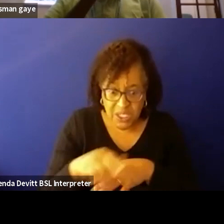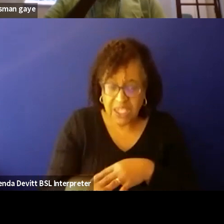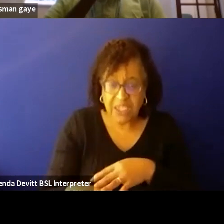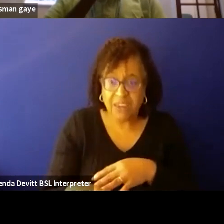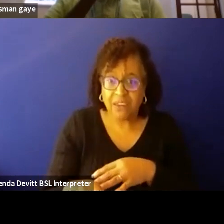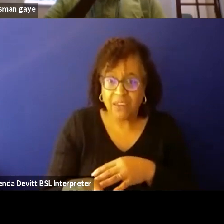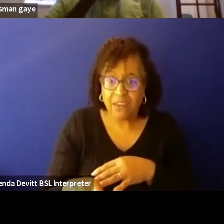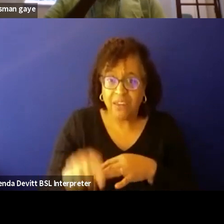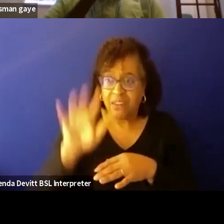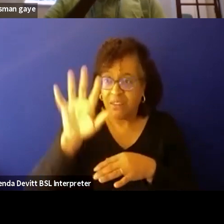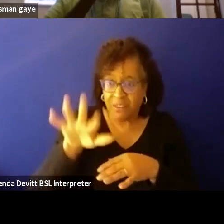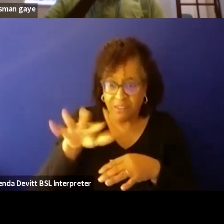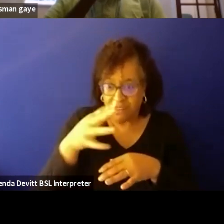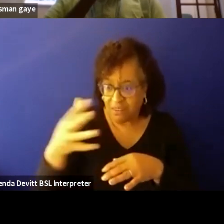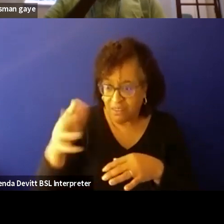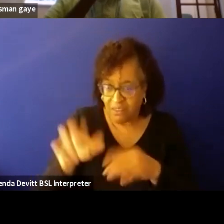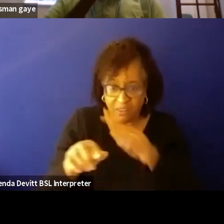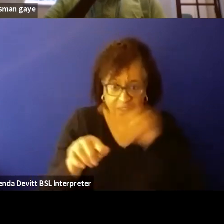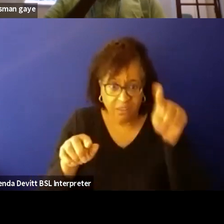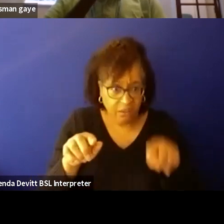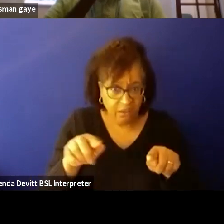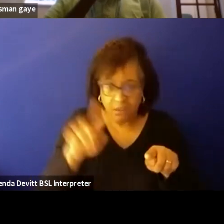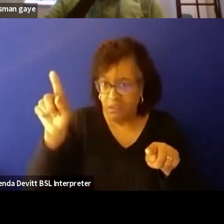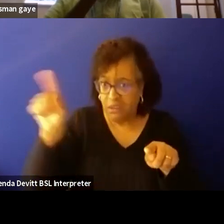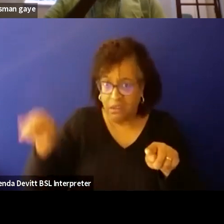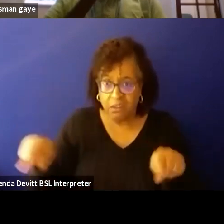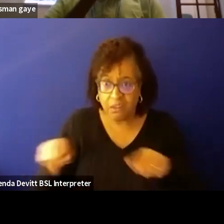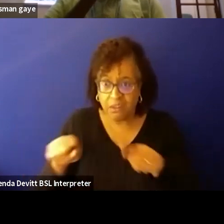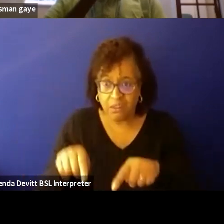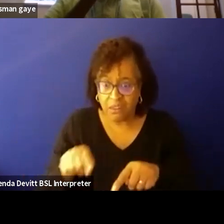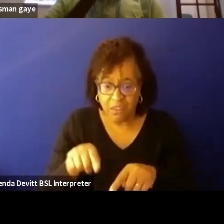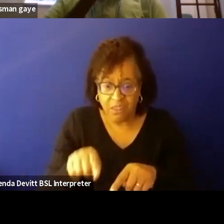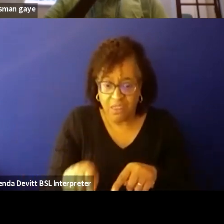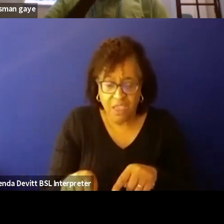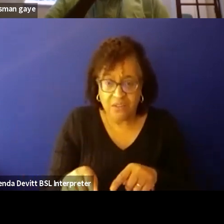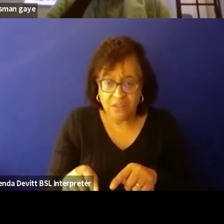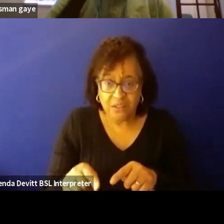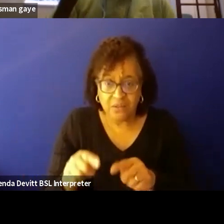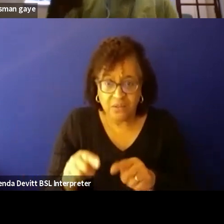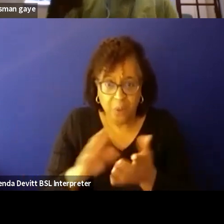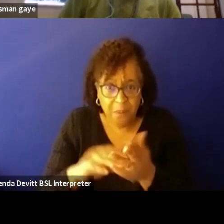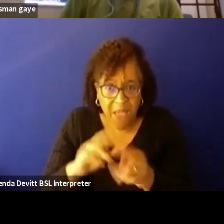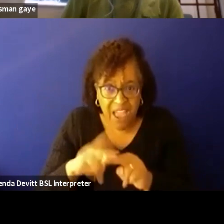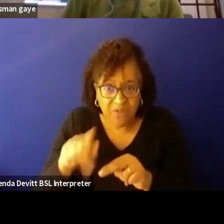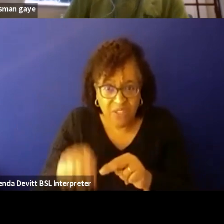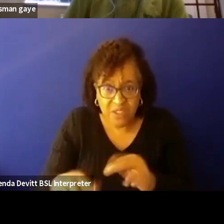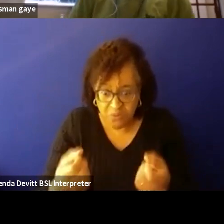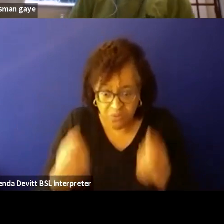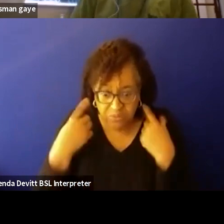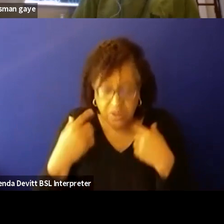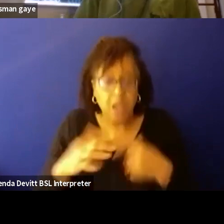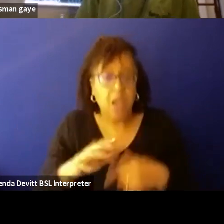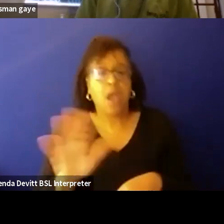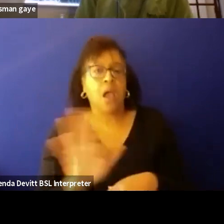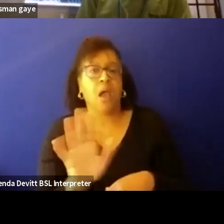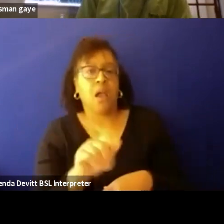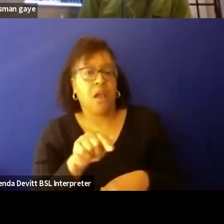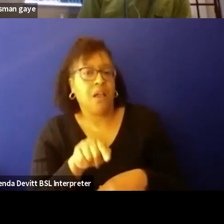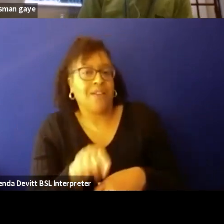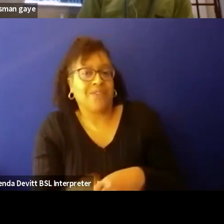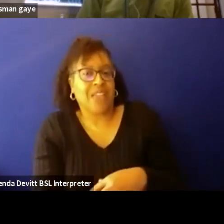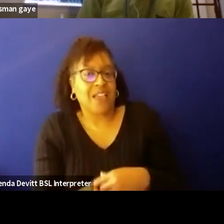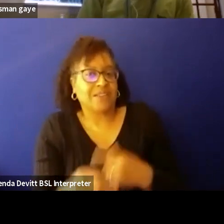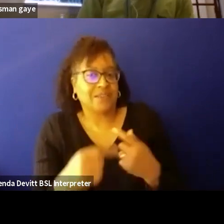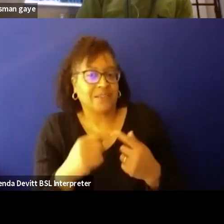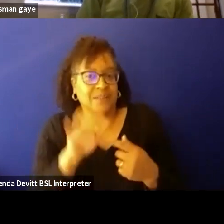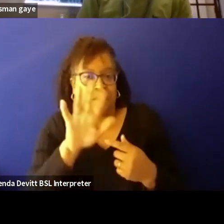been sent to them. That's not the parent version. That's the no, but that's fine then. I was going to